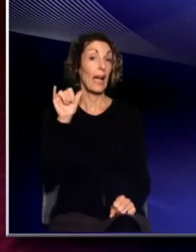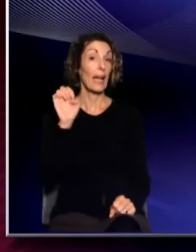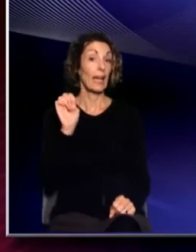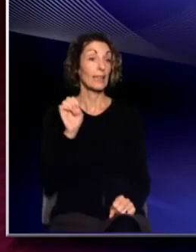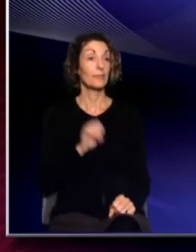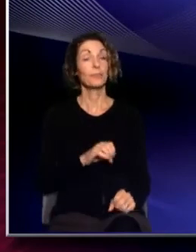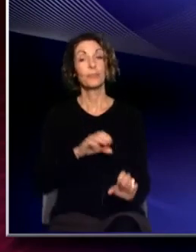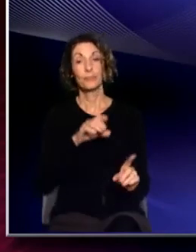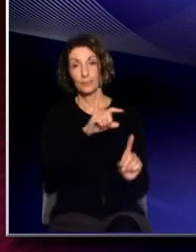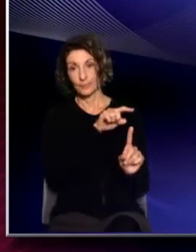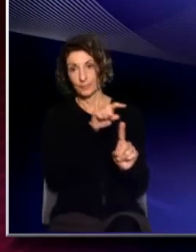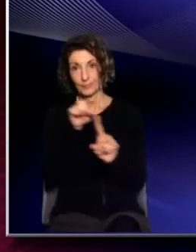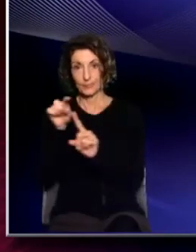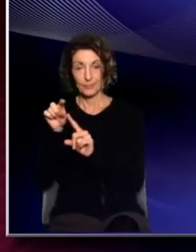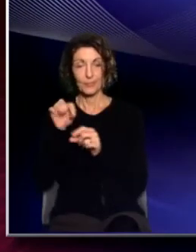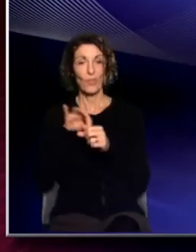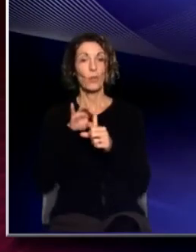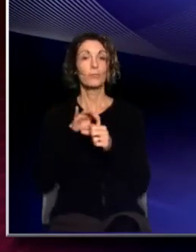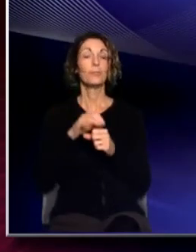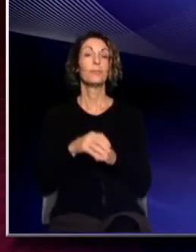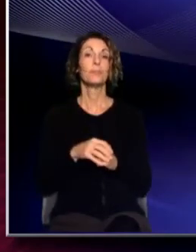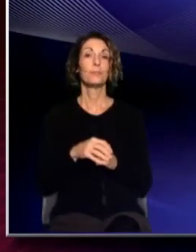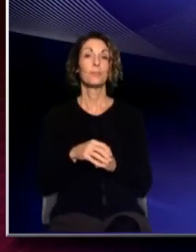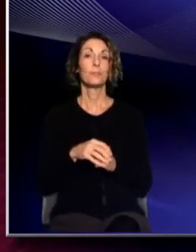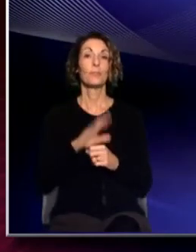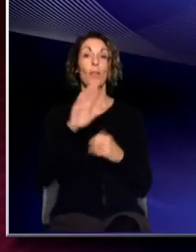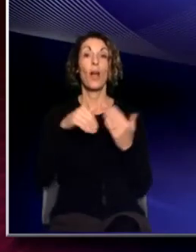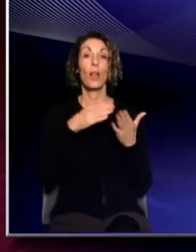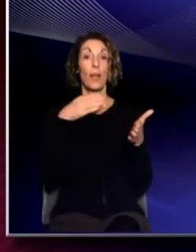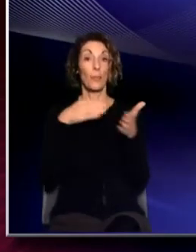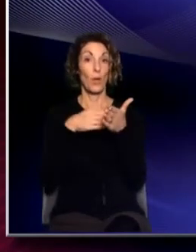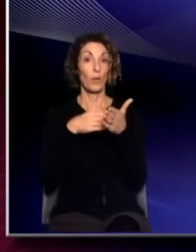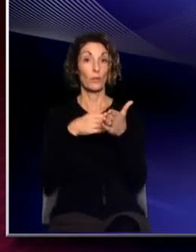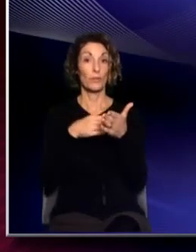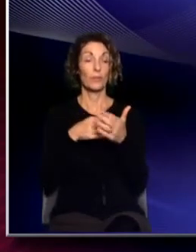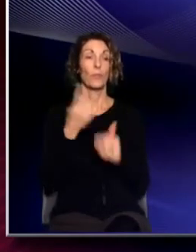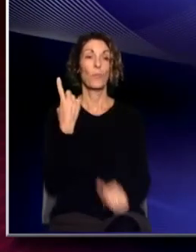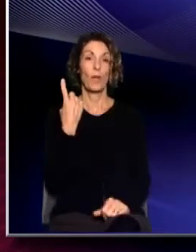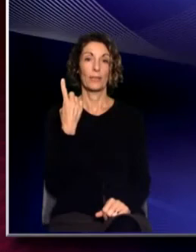Aye. Aye. Aye. Okay. All those opposed, Nay.